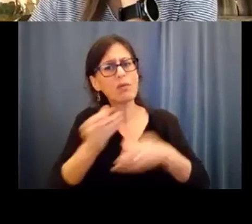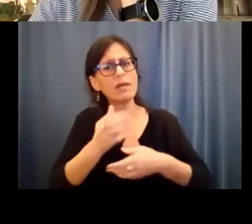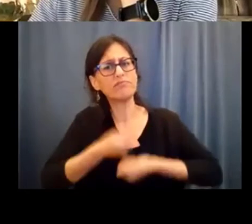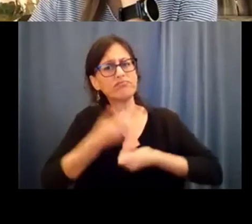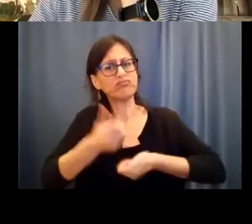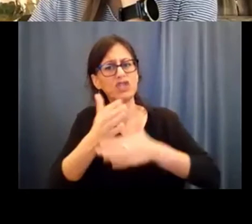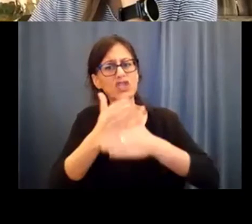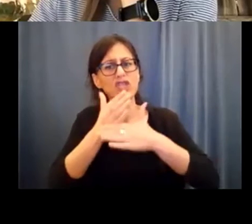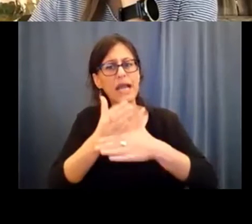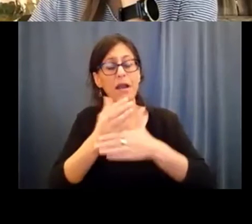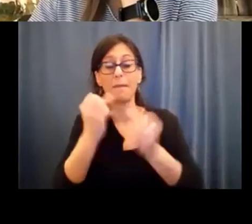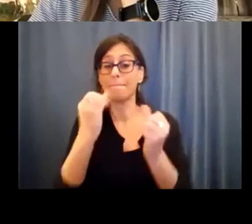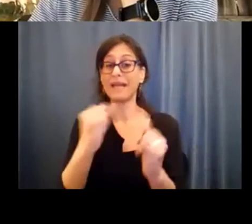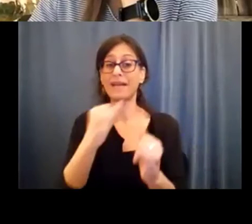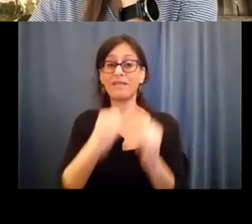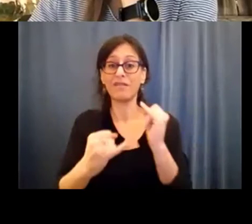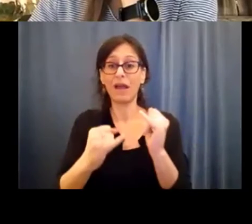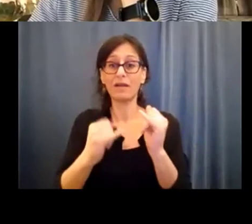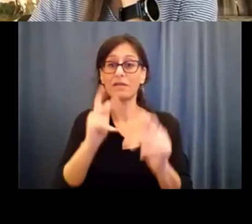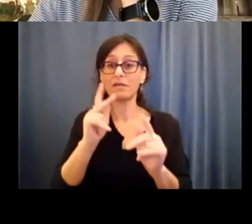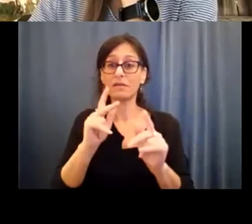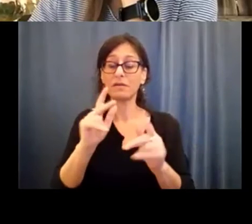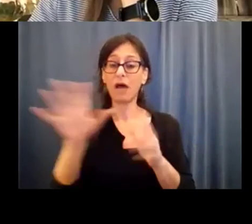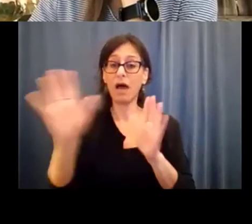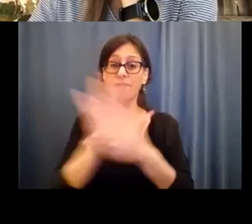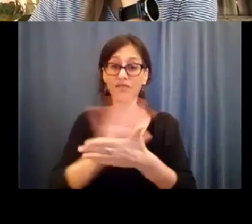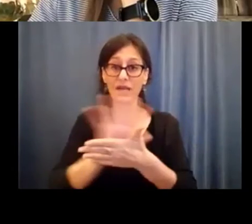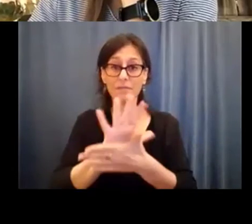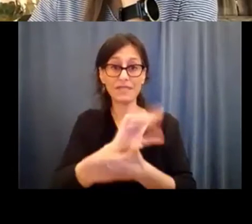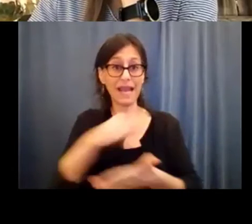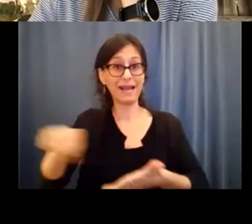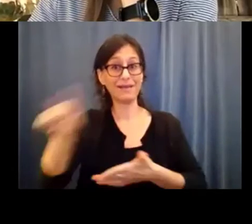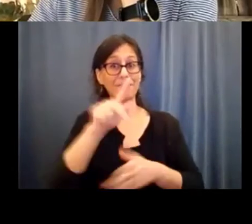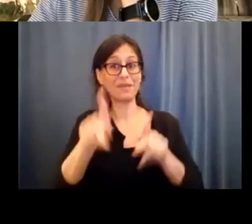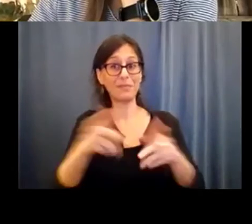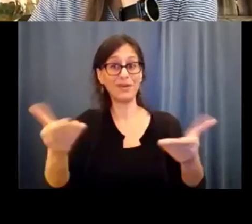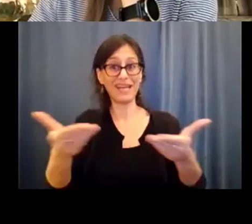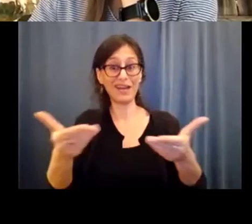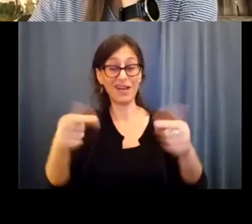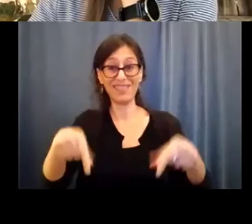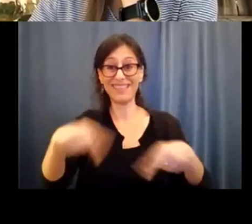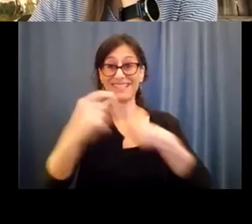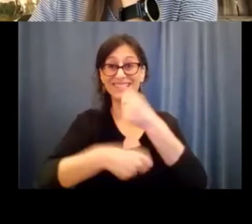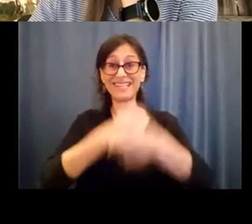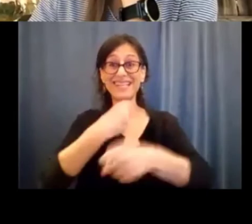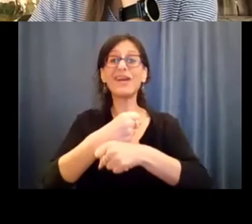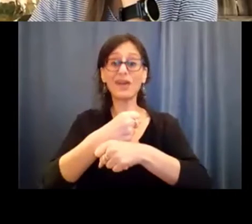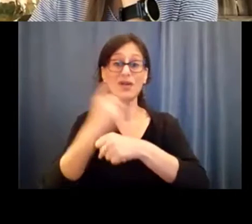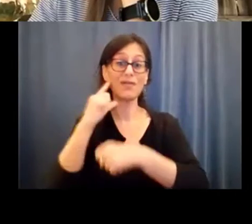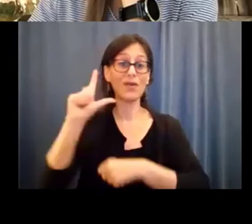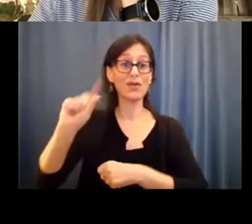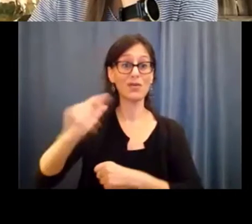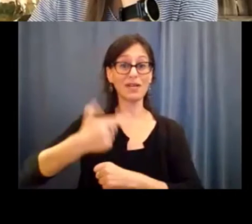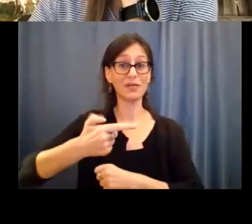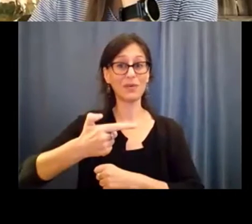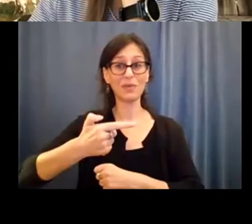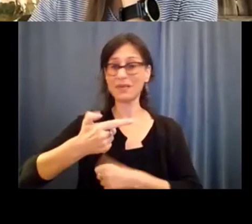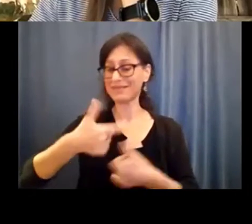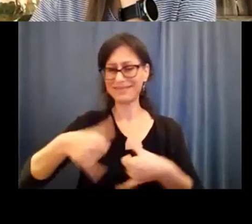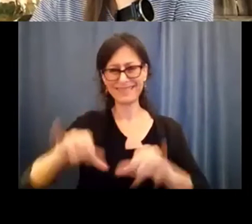of our, finalists and people here made films. And then this year, for